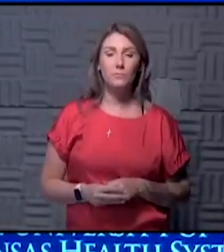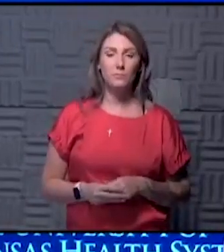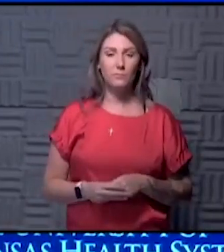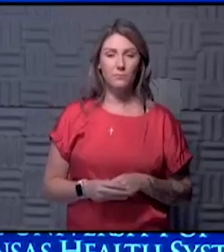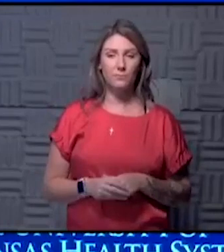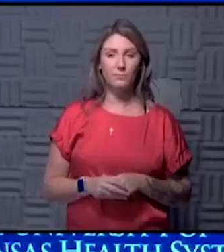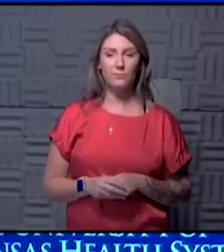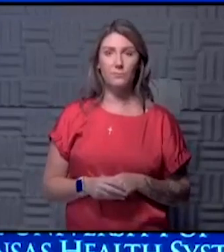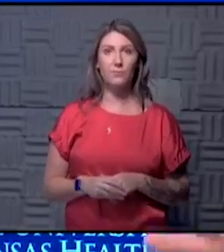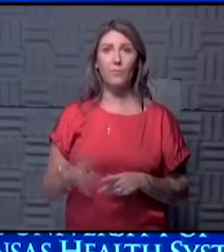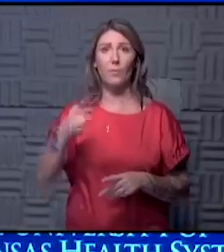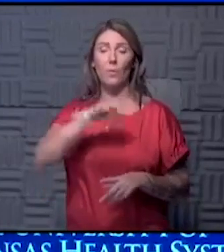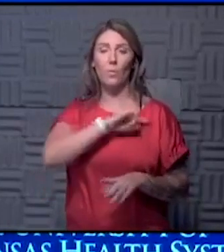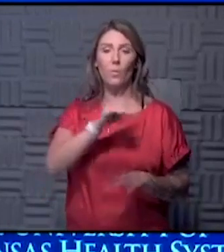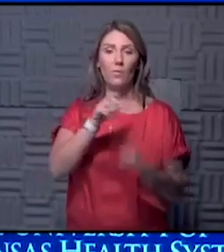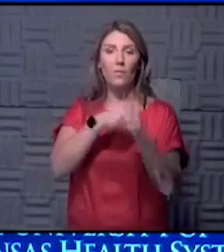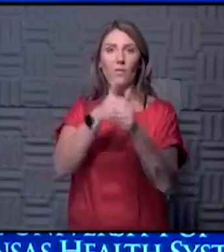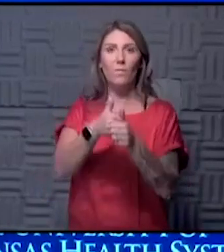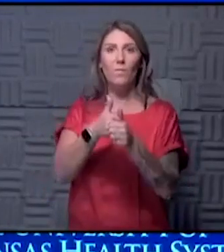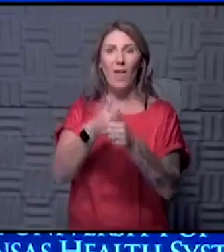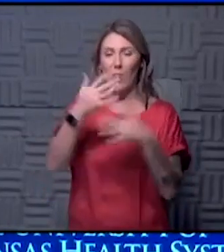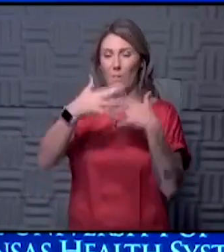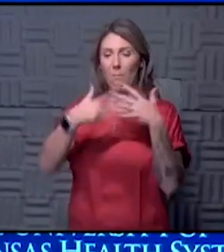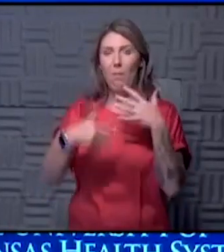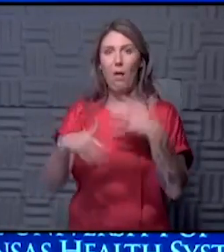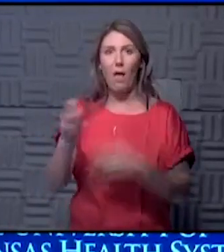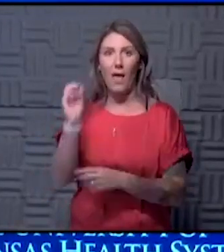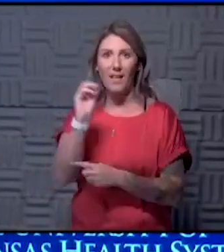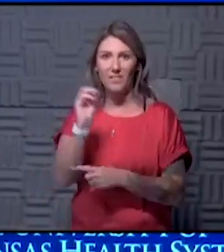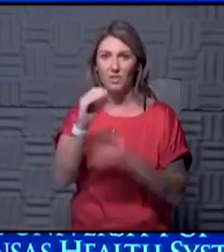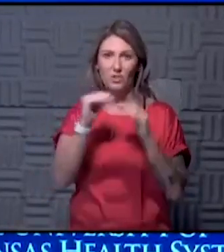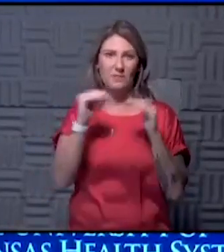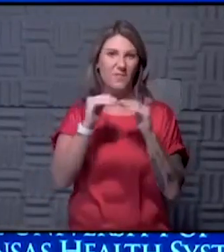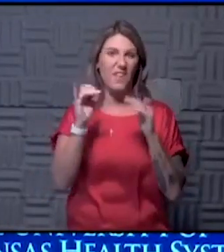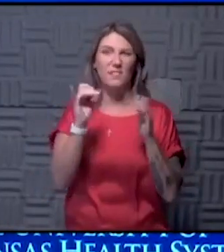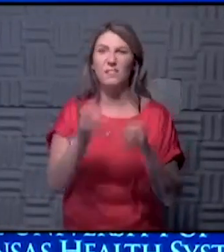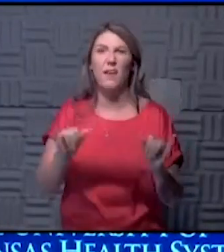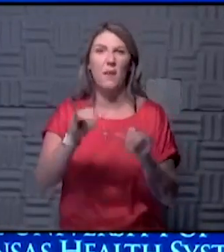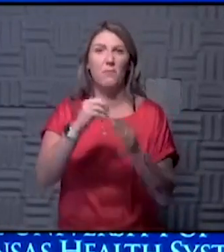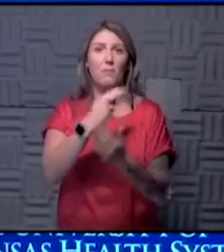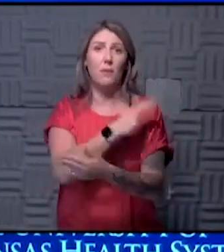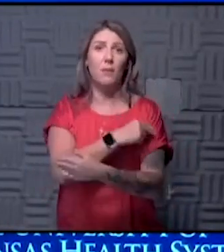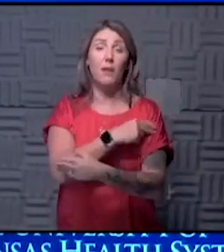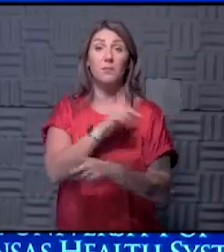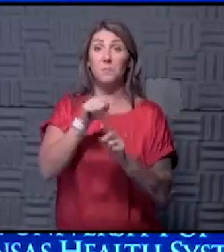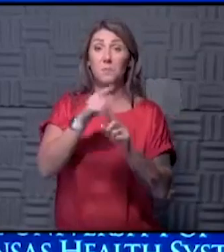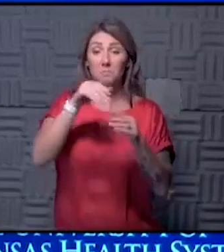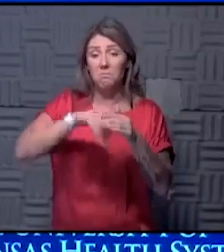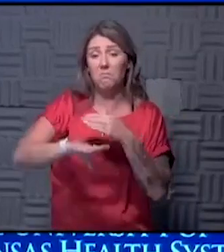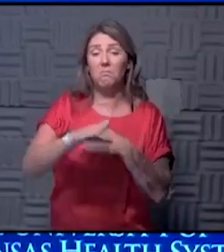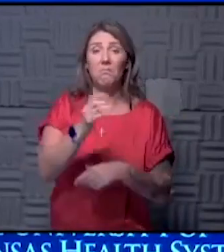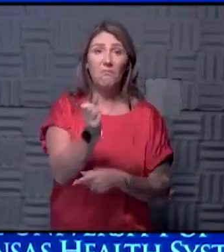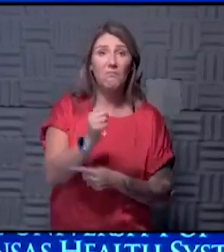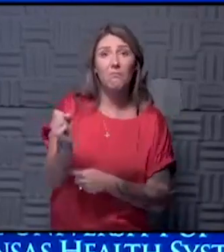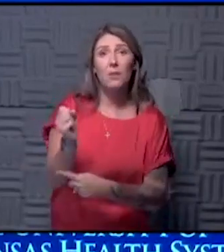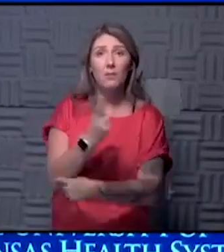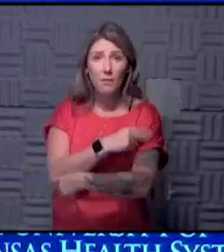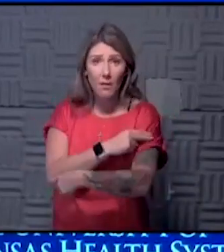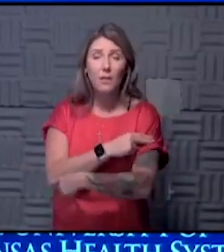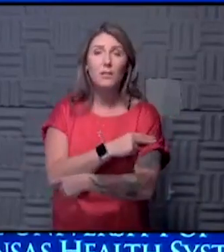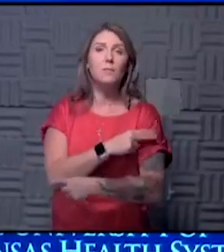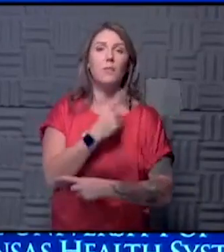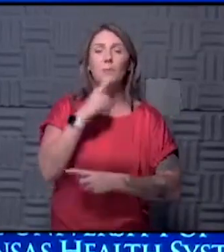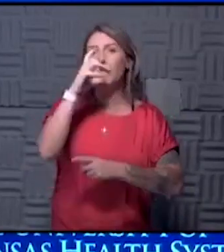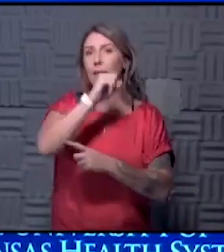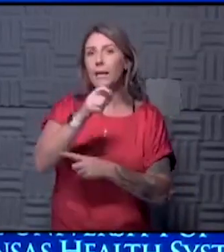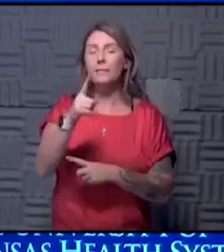know, we follow blood oxygen levels all the time in the hospital. I mean, that's a pretty common thing. And when you come in and you're hospitalized, I'm going to guess they said that